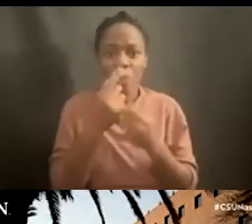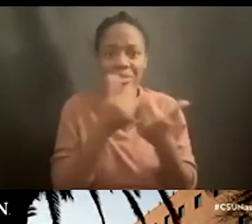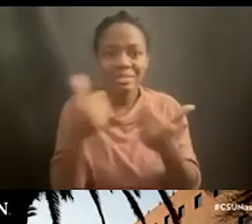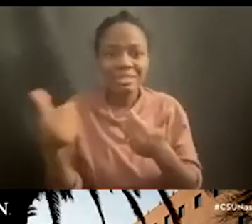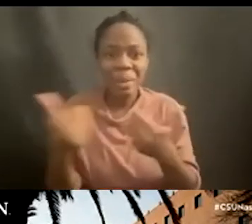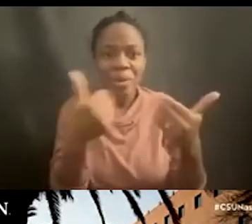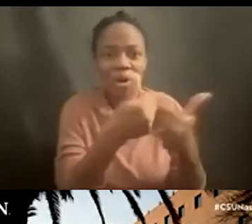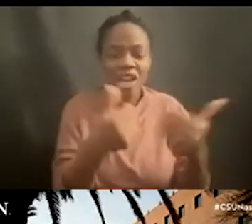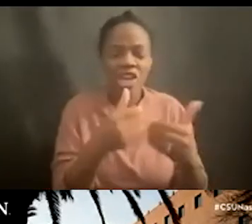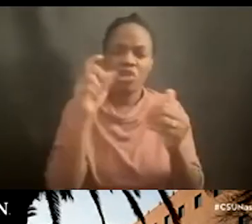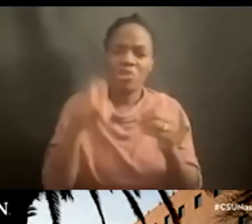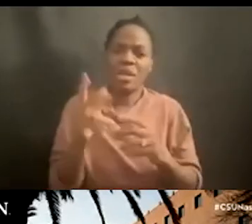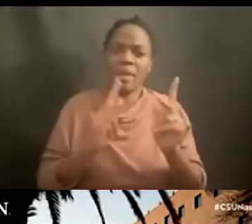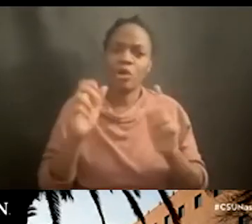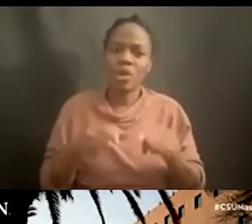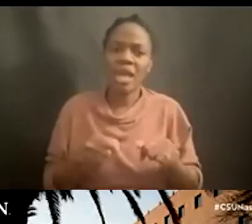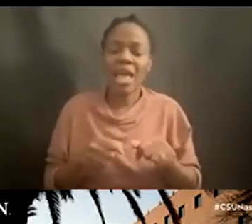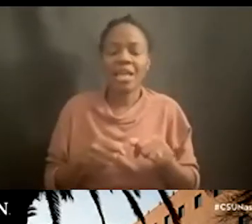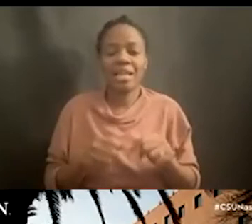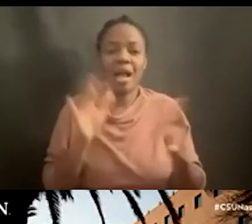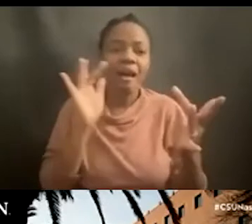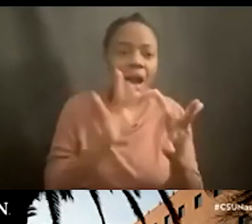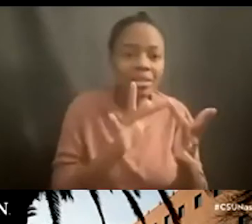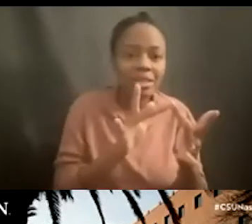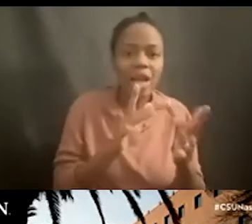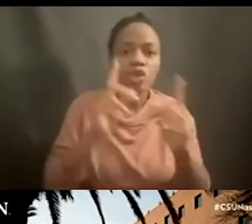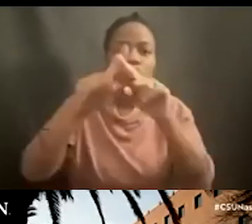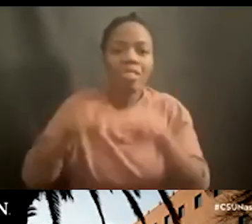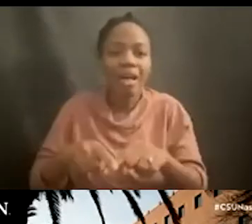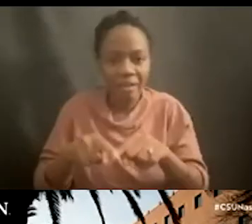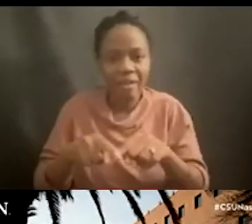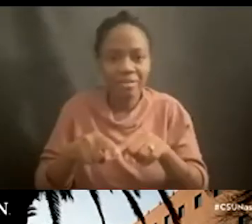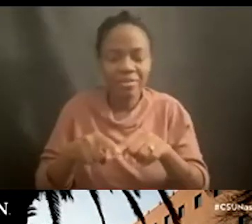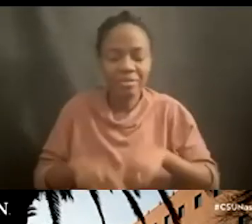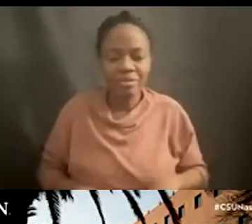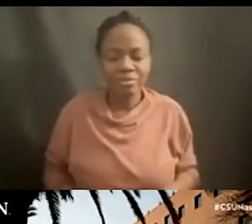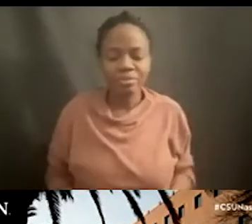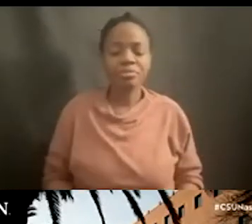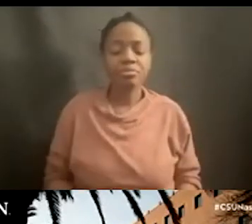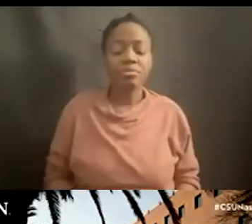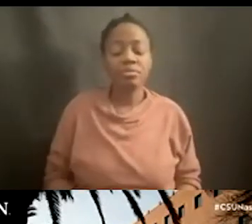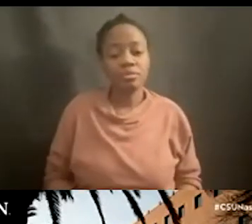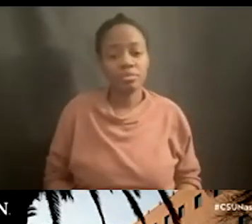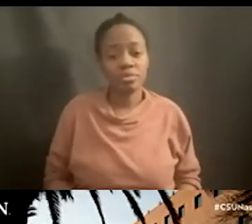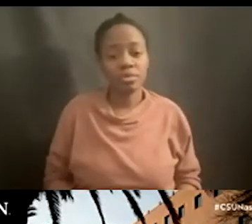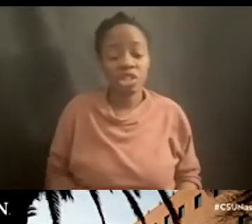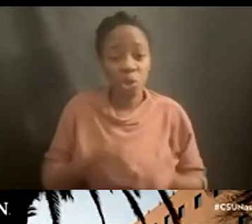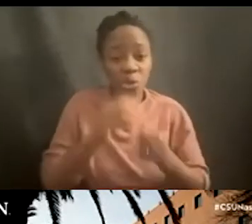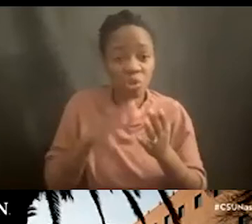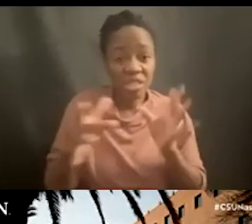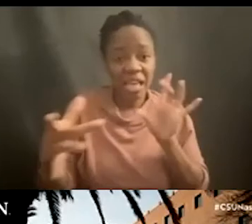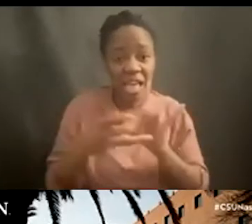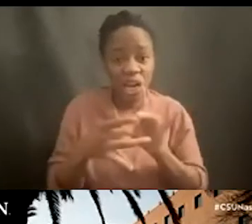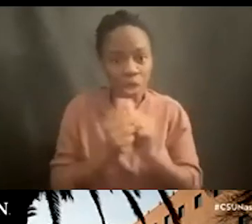can rely on and reach out to is really, really important. And in terms of students connecting with faculty,